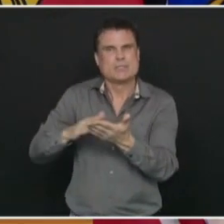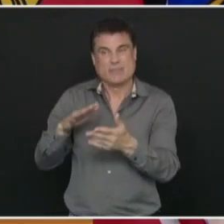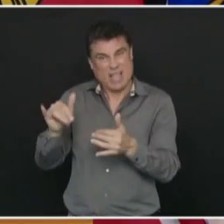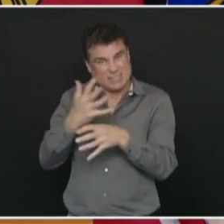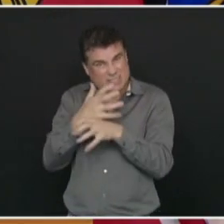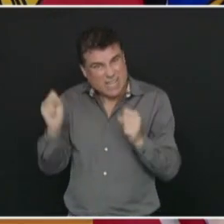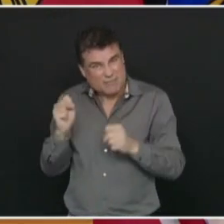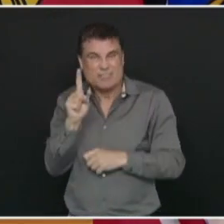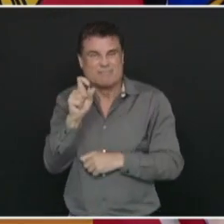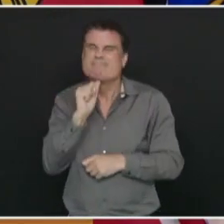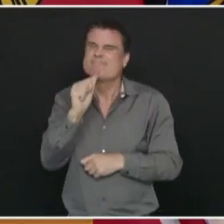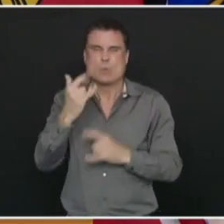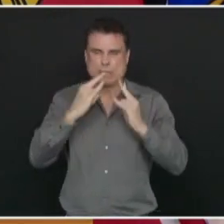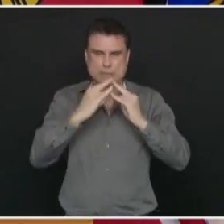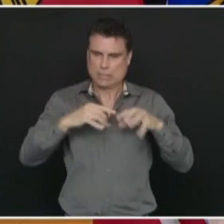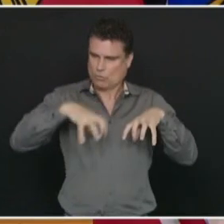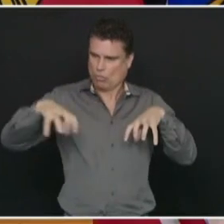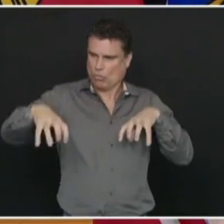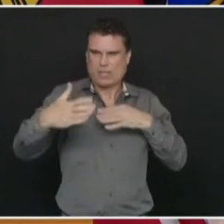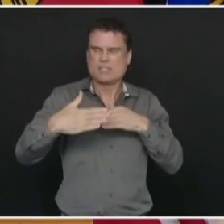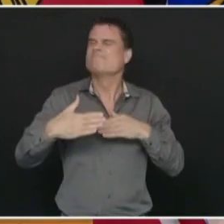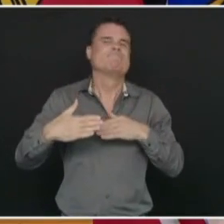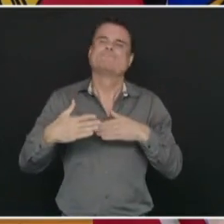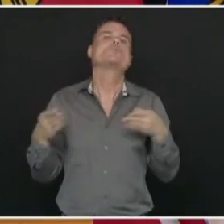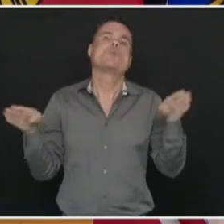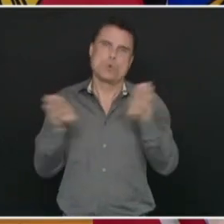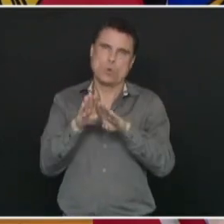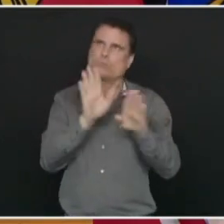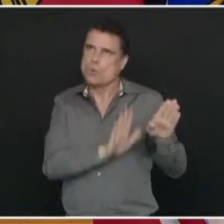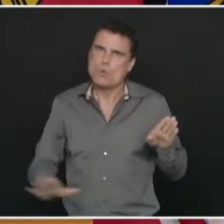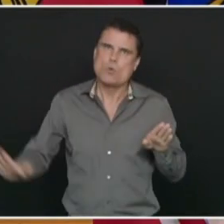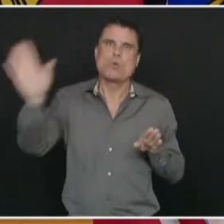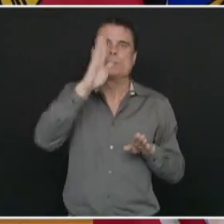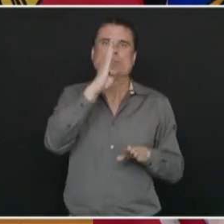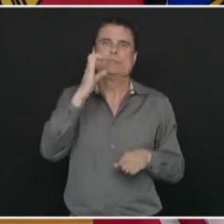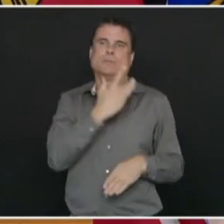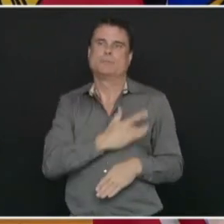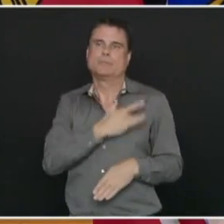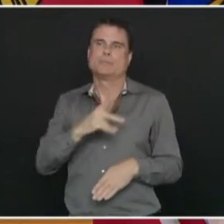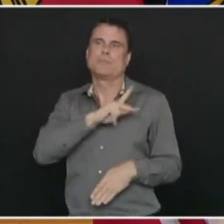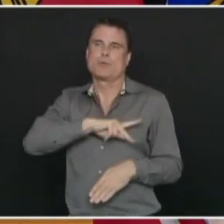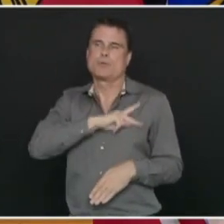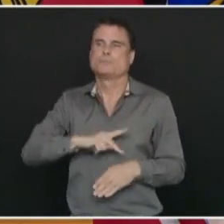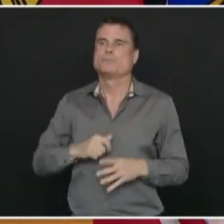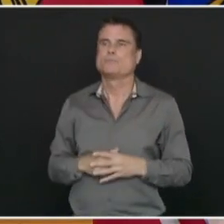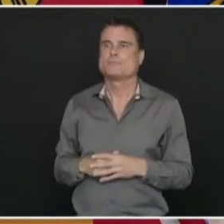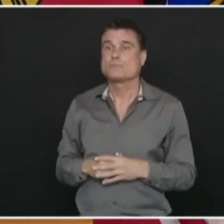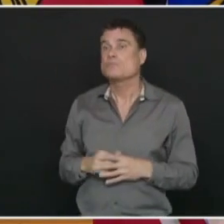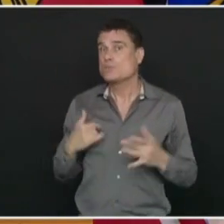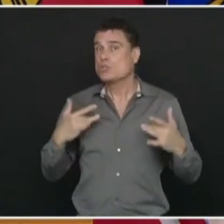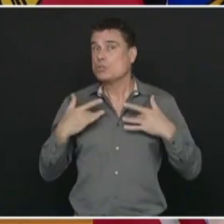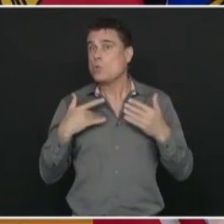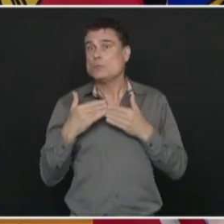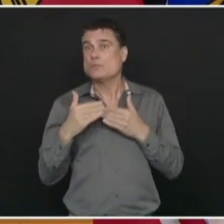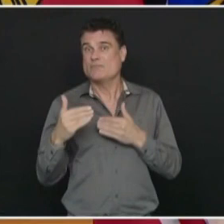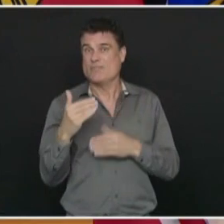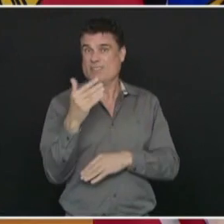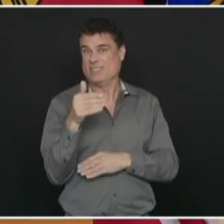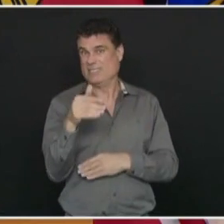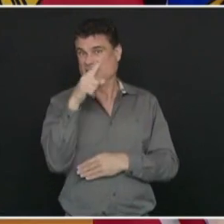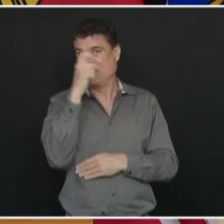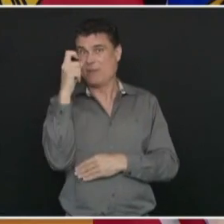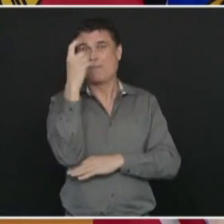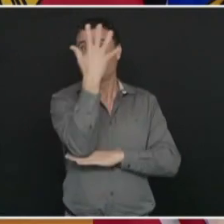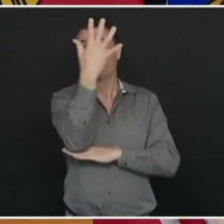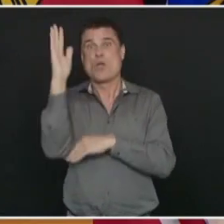very few cases under the age of 19, which is good, as we've seen around the world. Children, particularly young